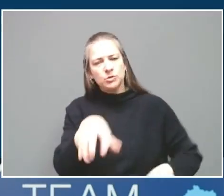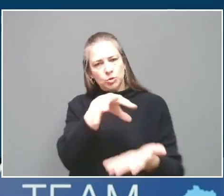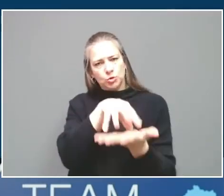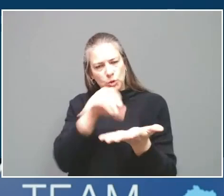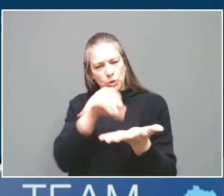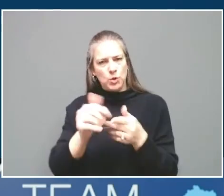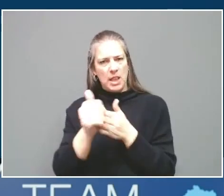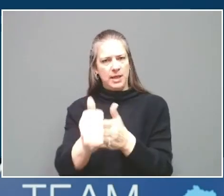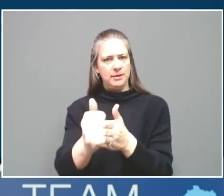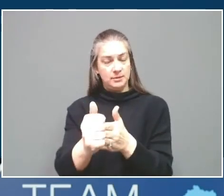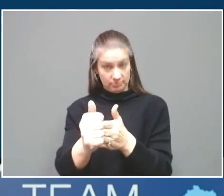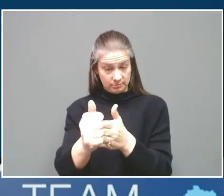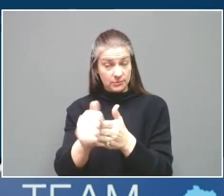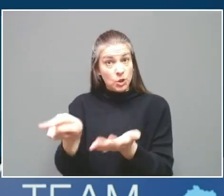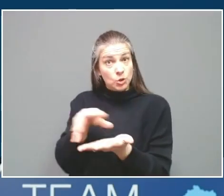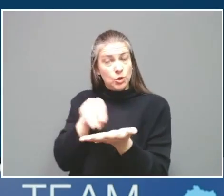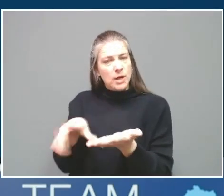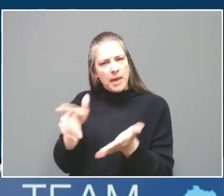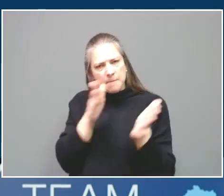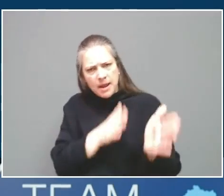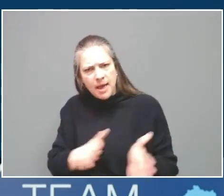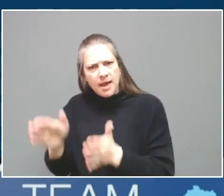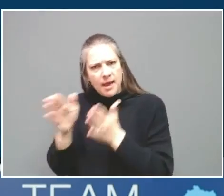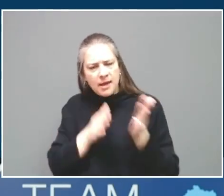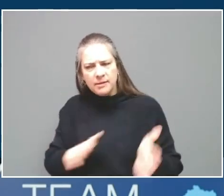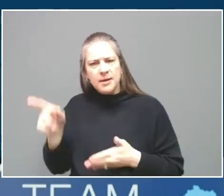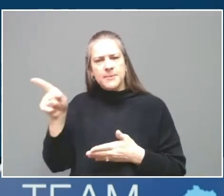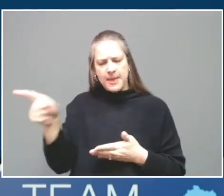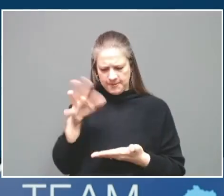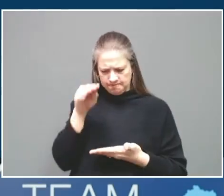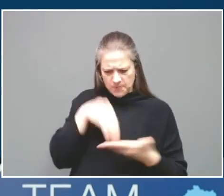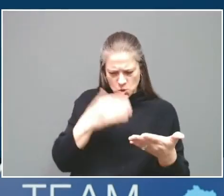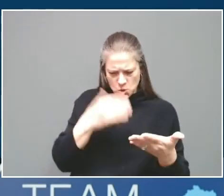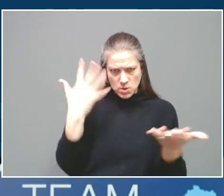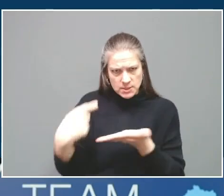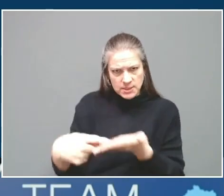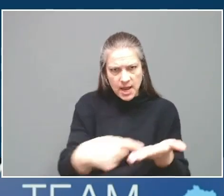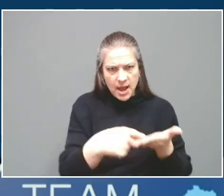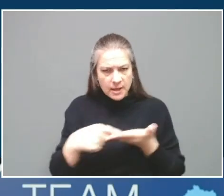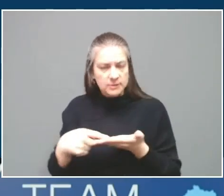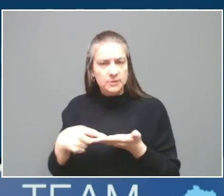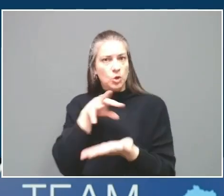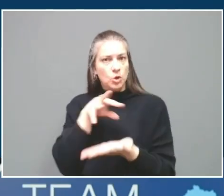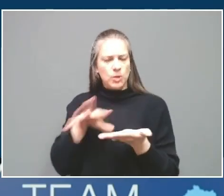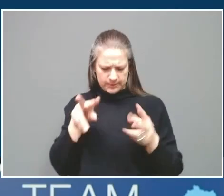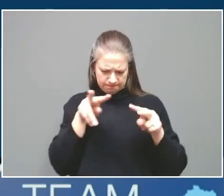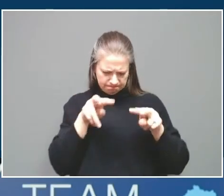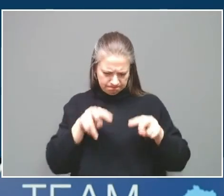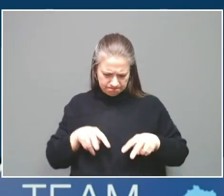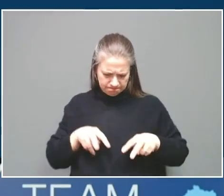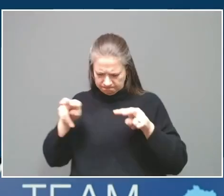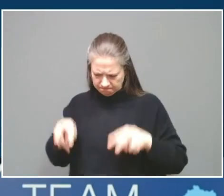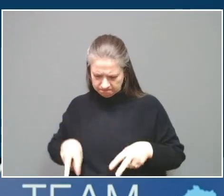planned the action summits, they facilitated the conversations, and they dove into the data to craft the recommendations that you will see on